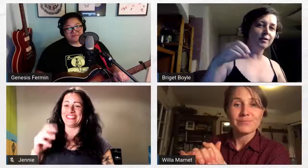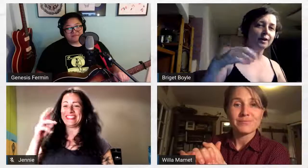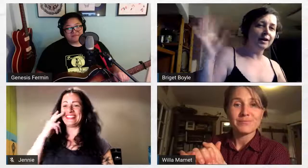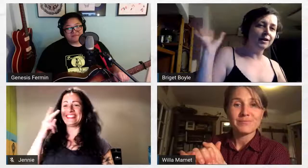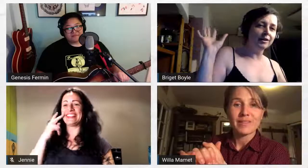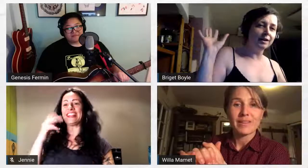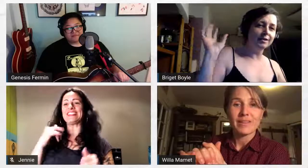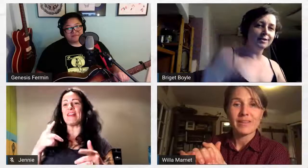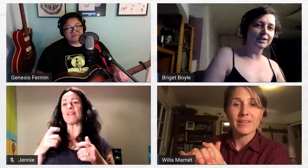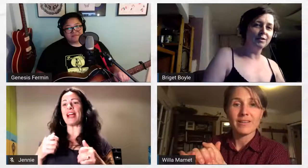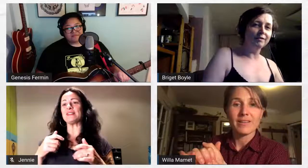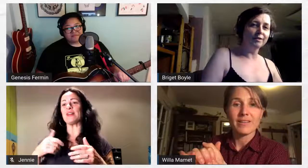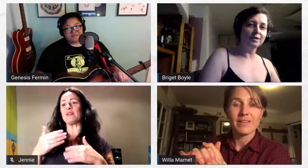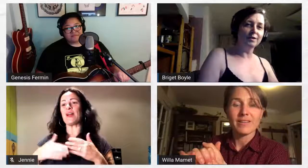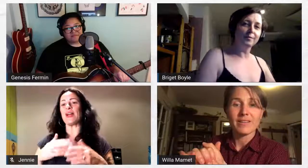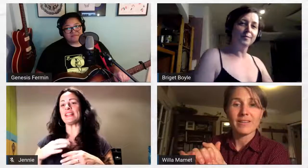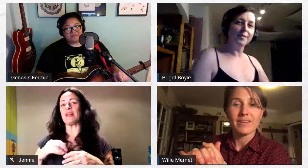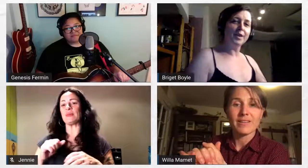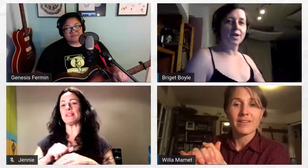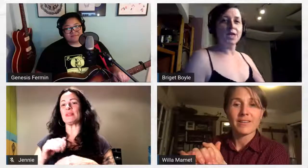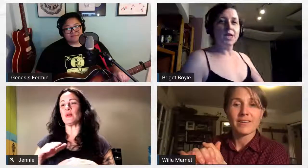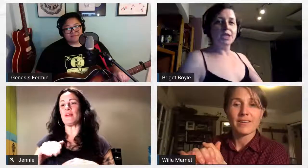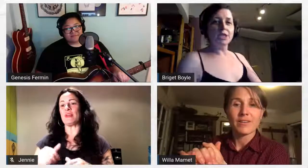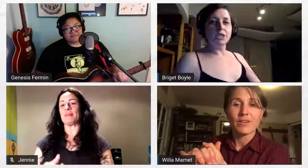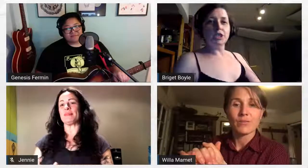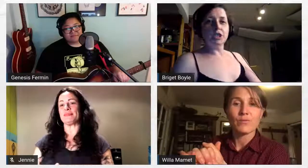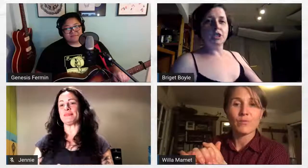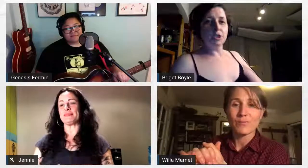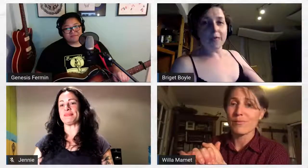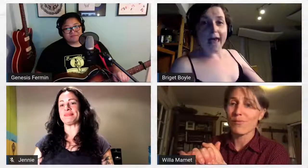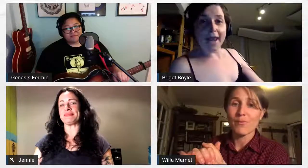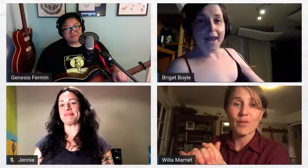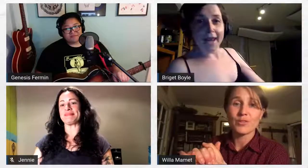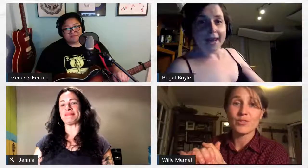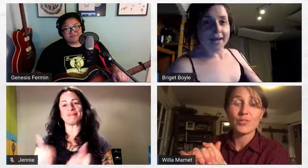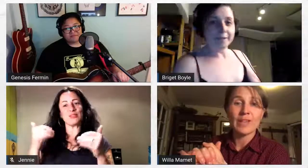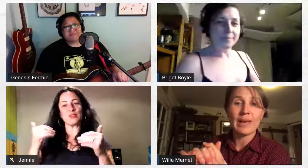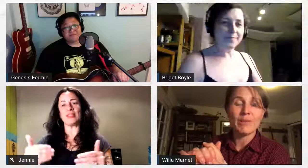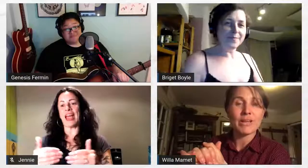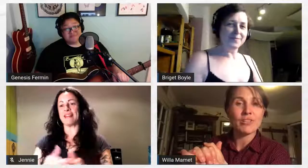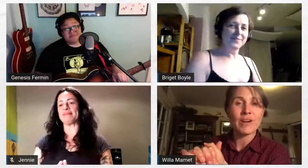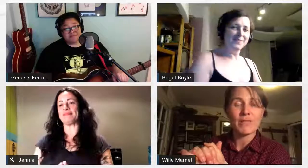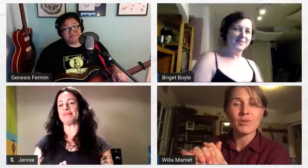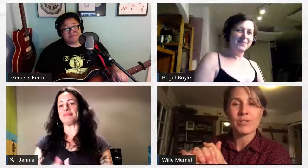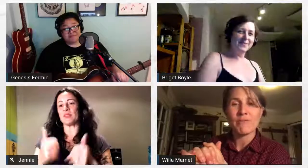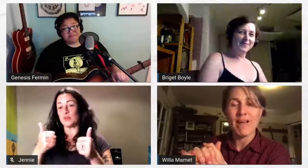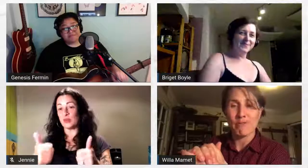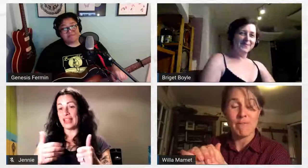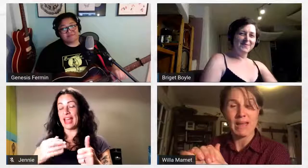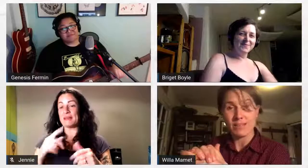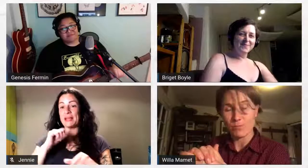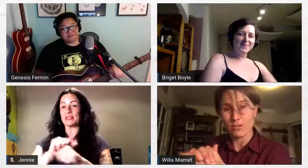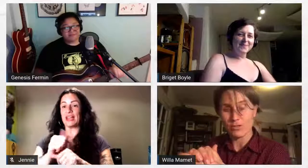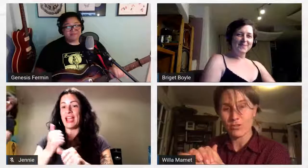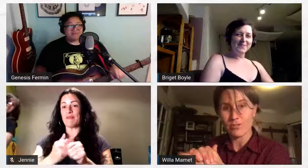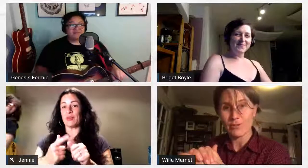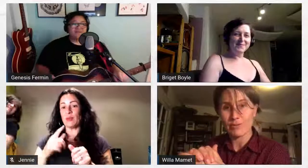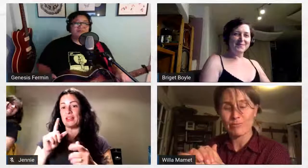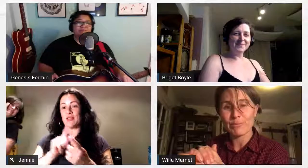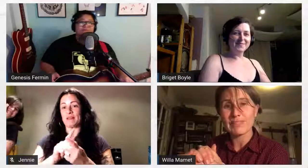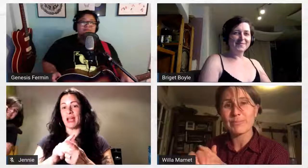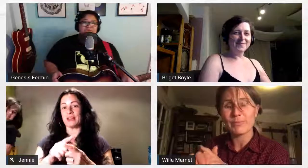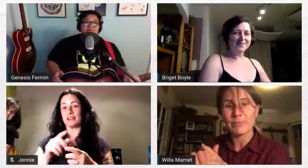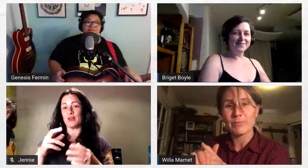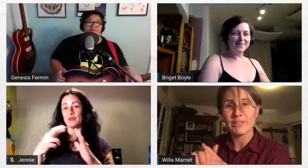to vote, and it'll send you over. So do that. Do that and make sure everyone you've ever met is registered to